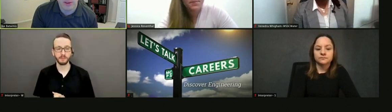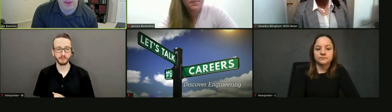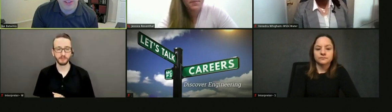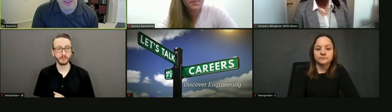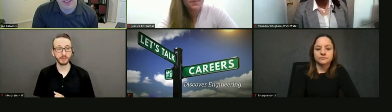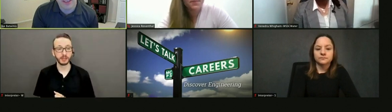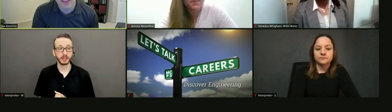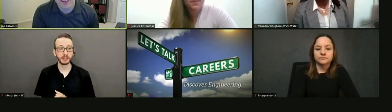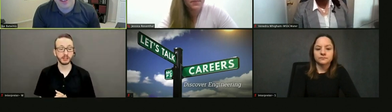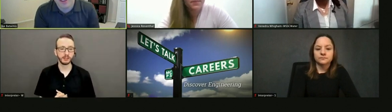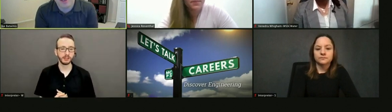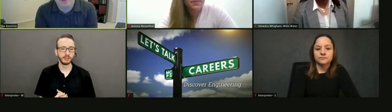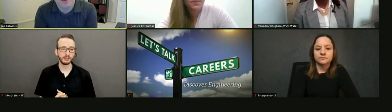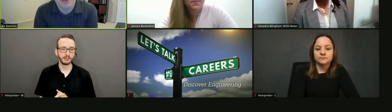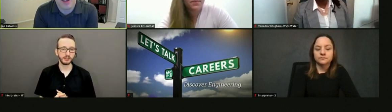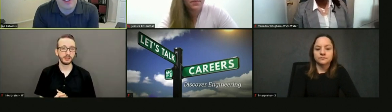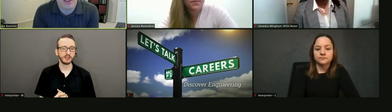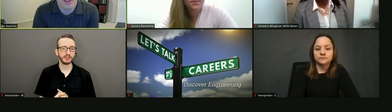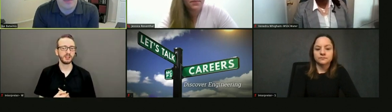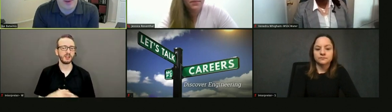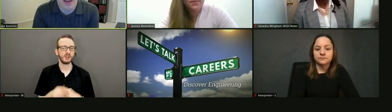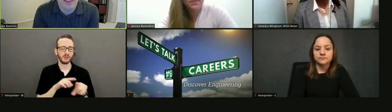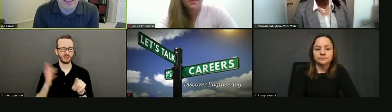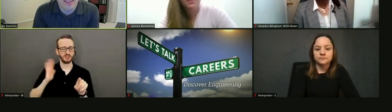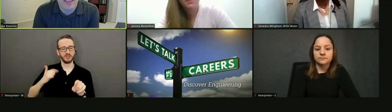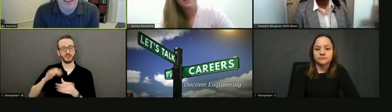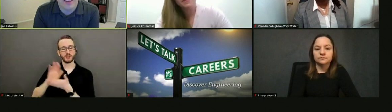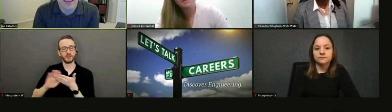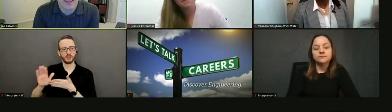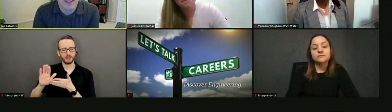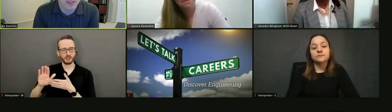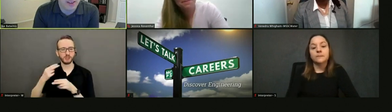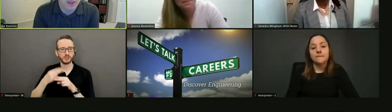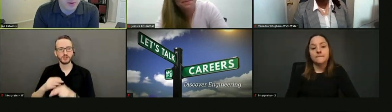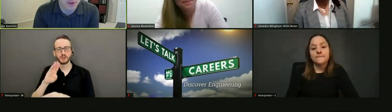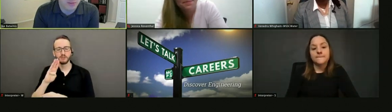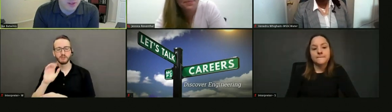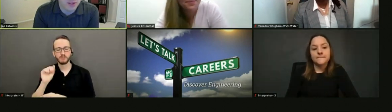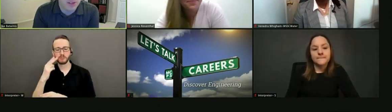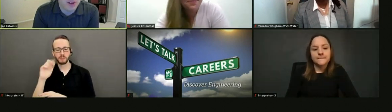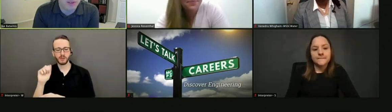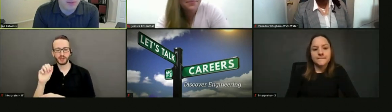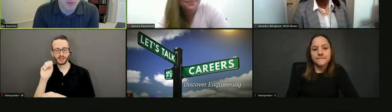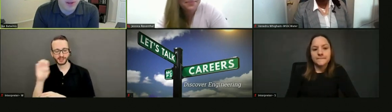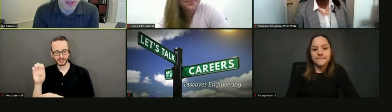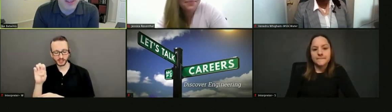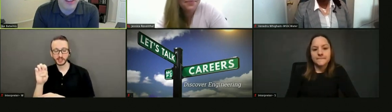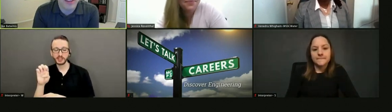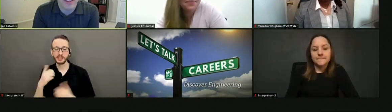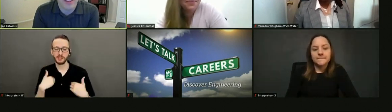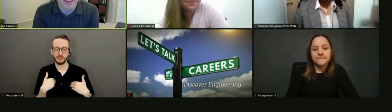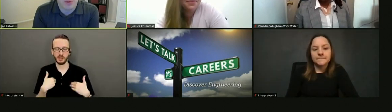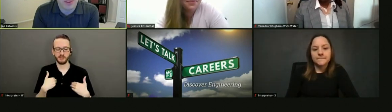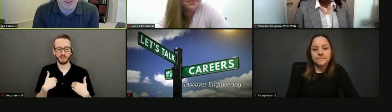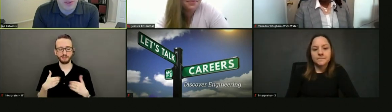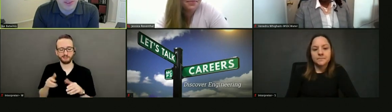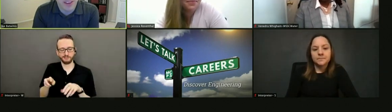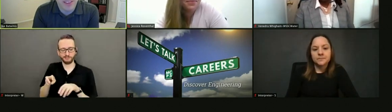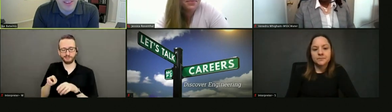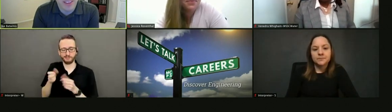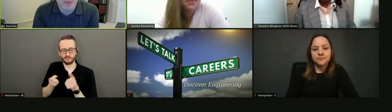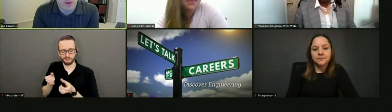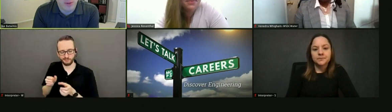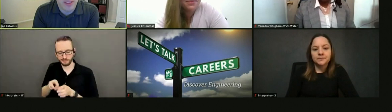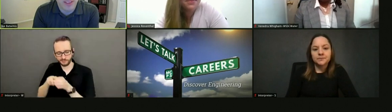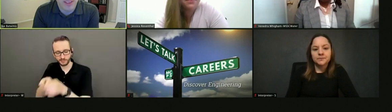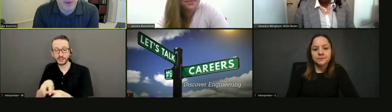they're really great. So I did another one in college called Baja SAE. There's another where you build a little off-road buggy. There's one called